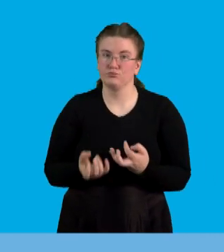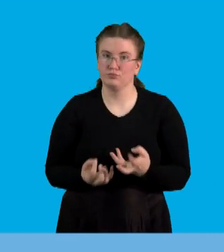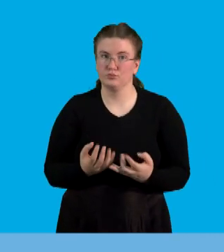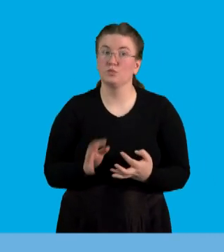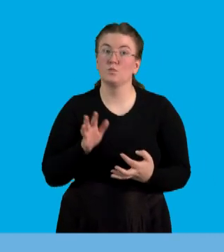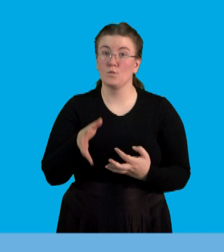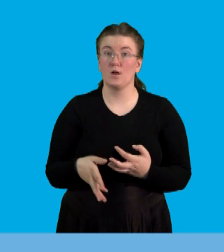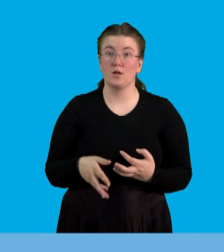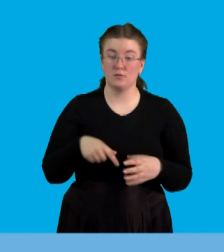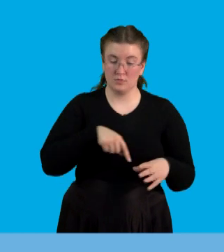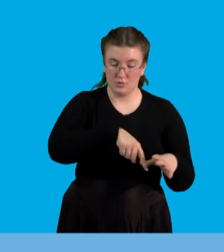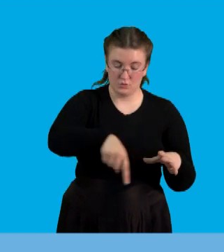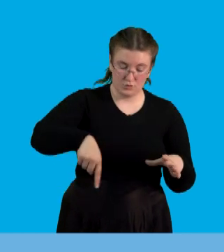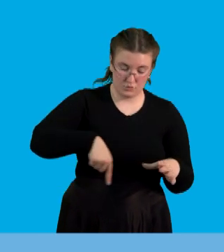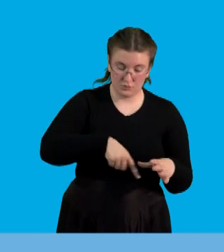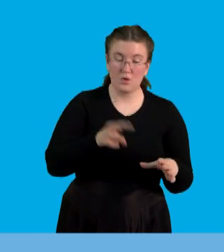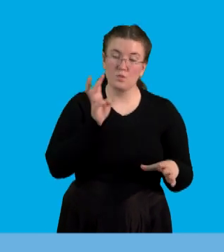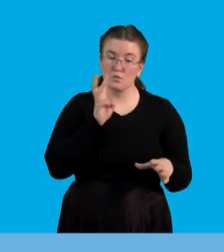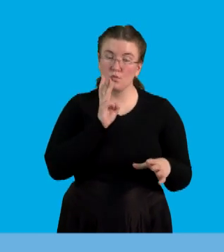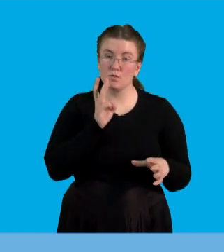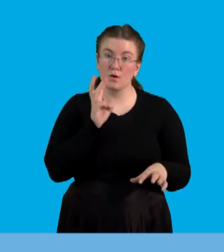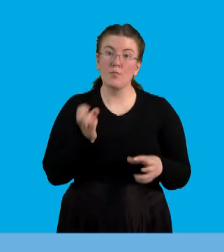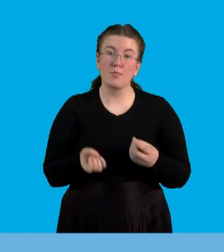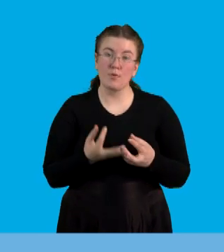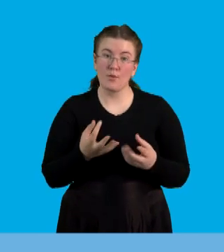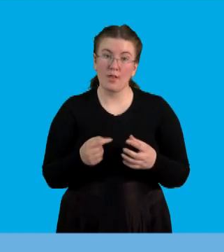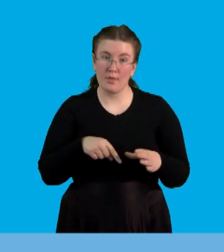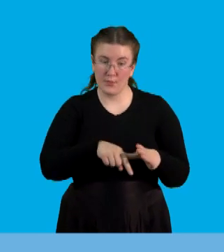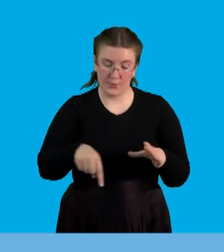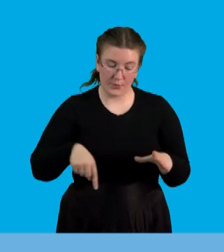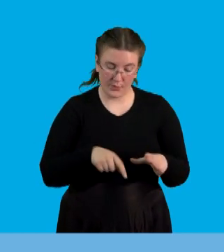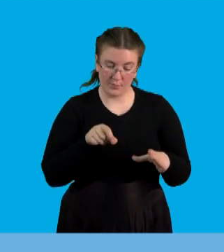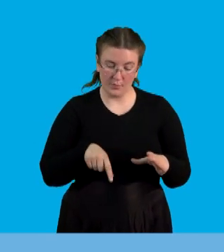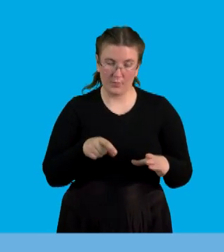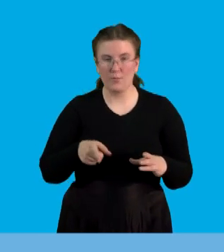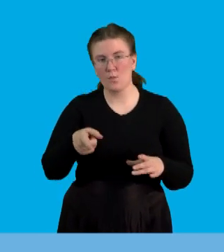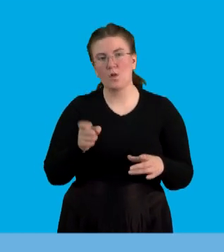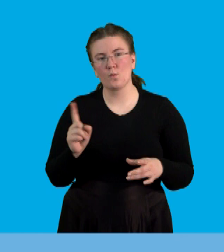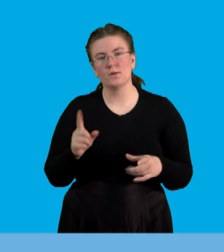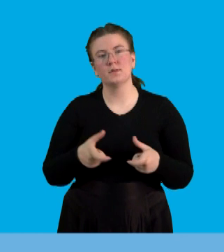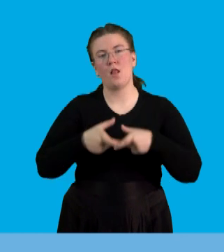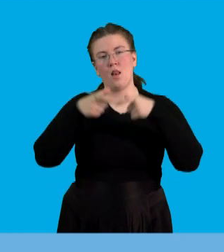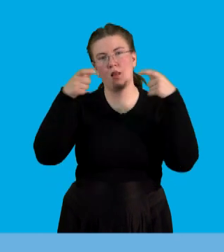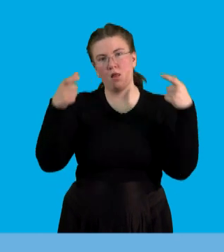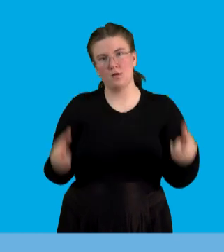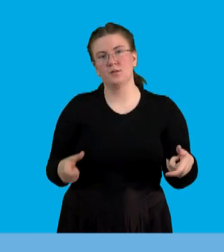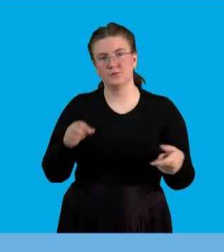up. So therefore, the element heats up the water, and then the element is also known as a large resistor in